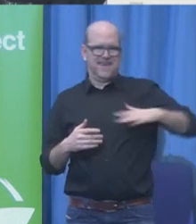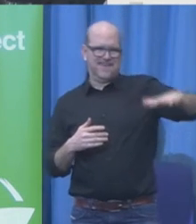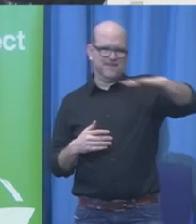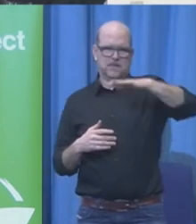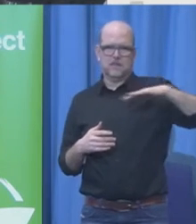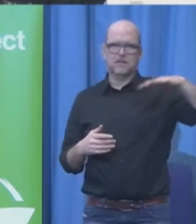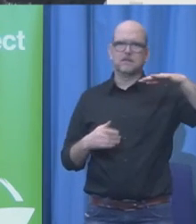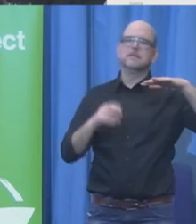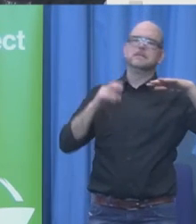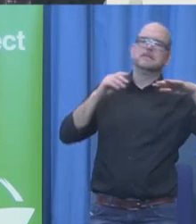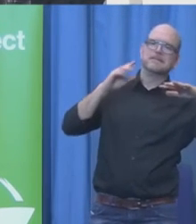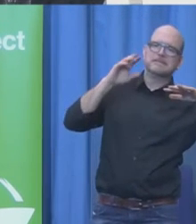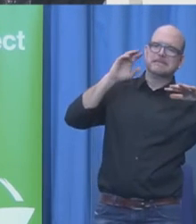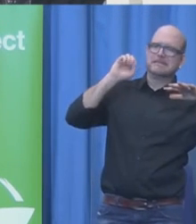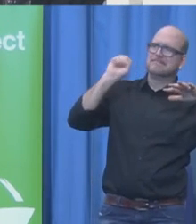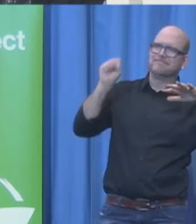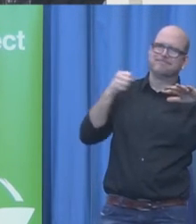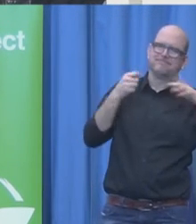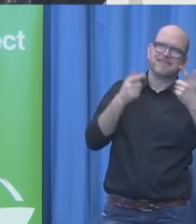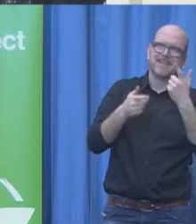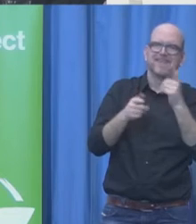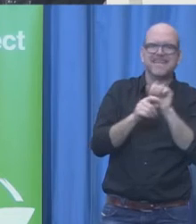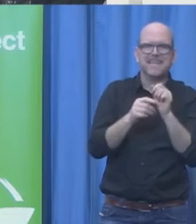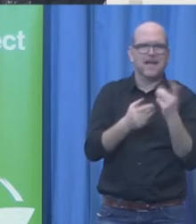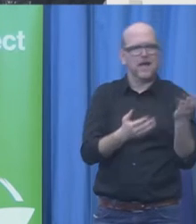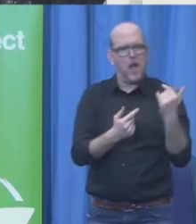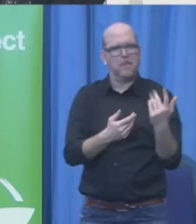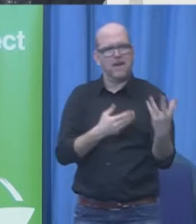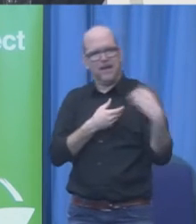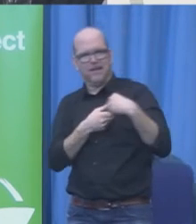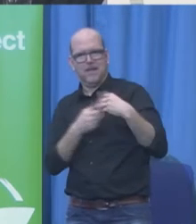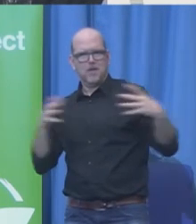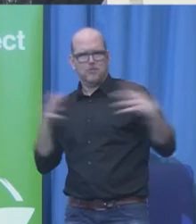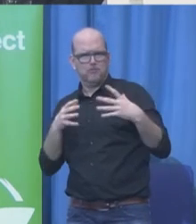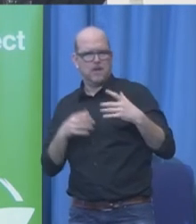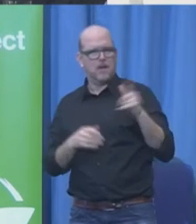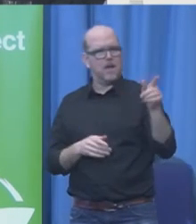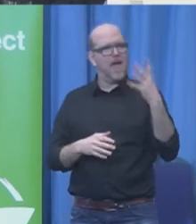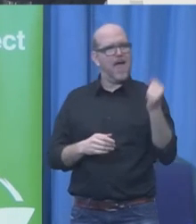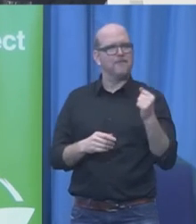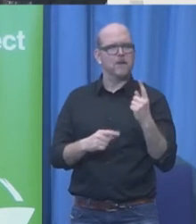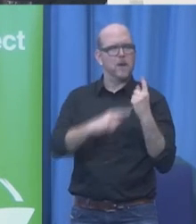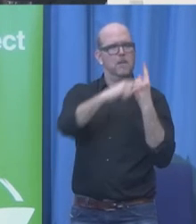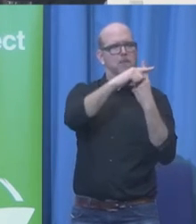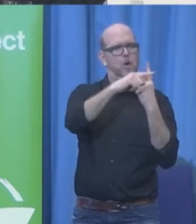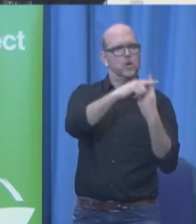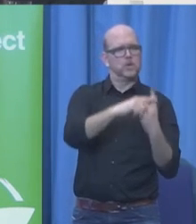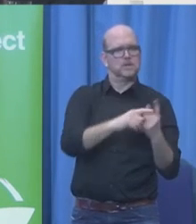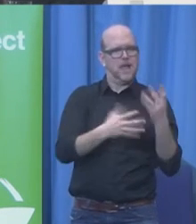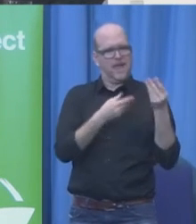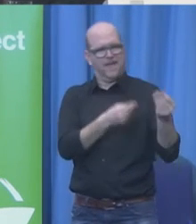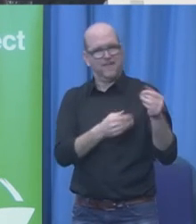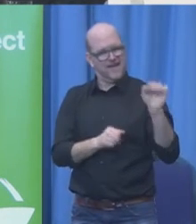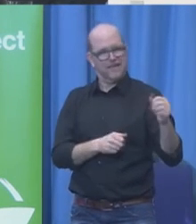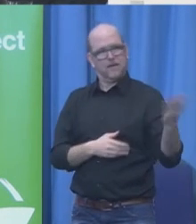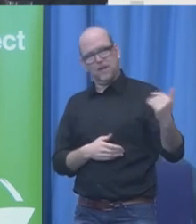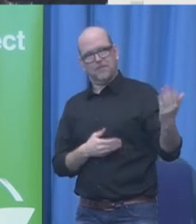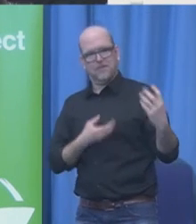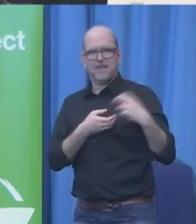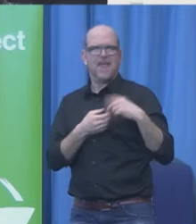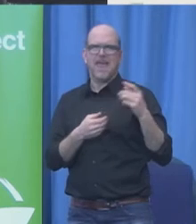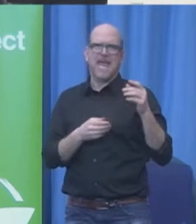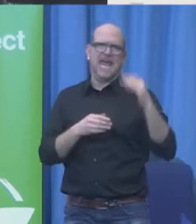and to be fair to a lot of the government departments, they have actually exceeded that number in terms of people, certainly with